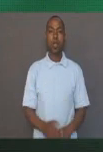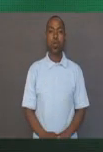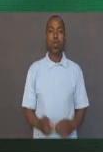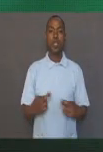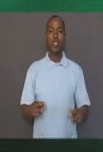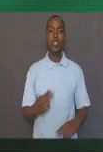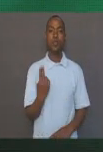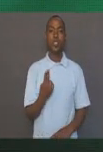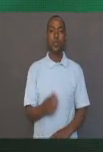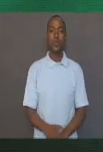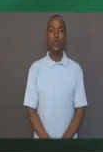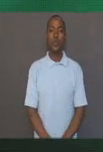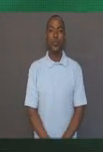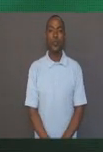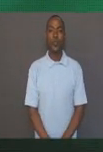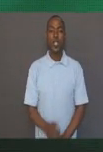research.